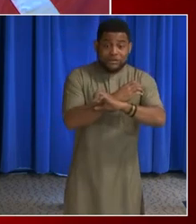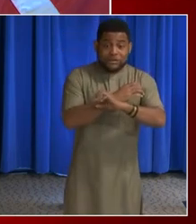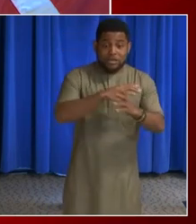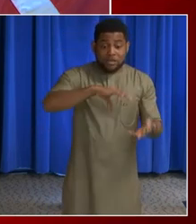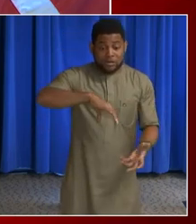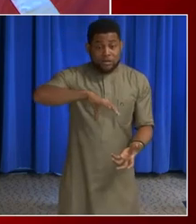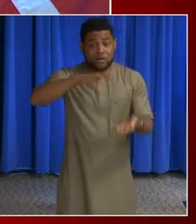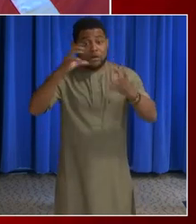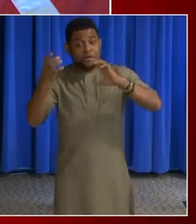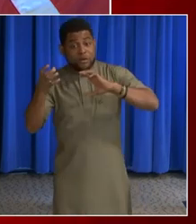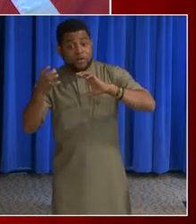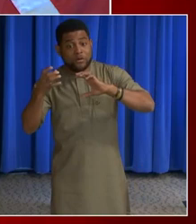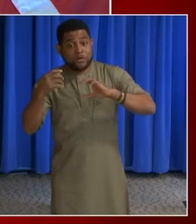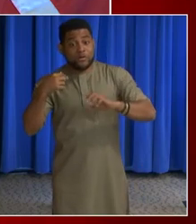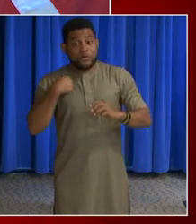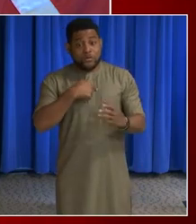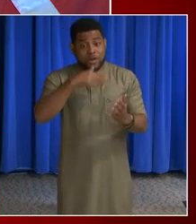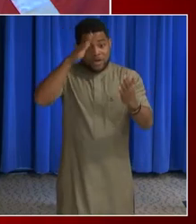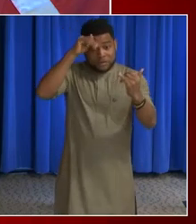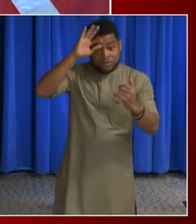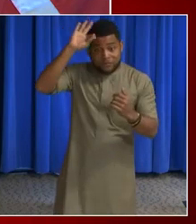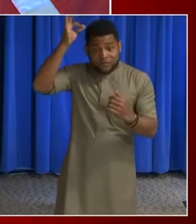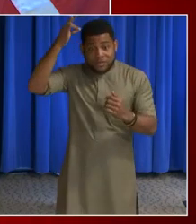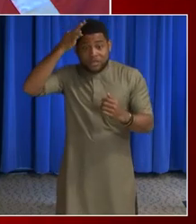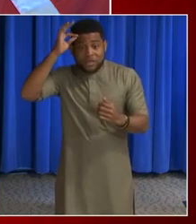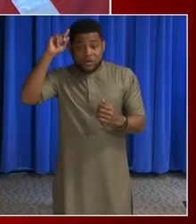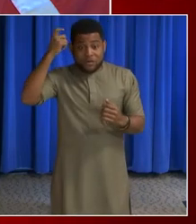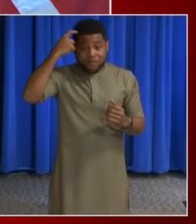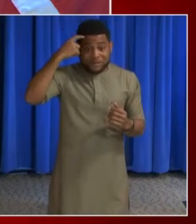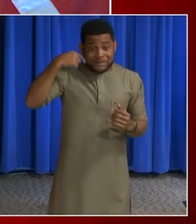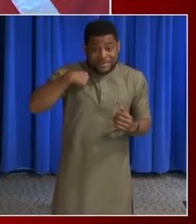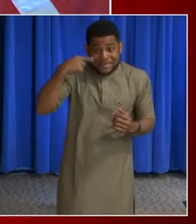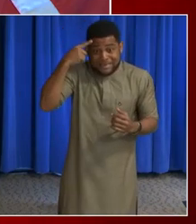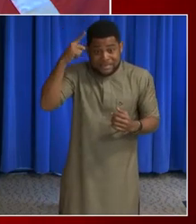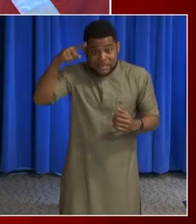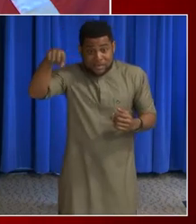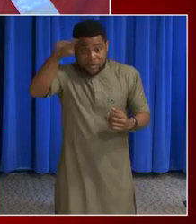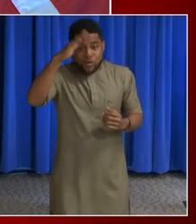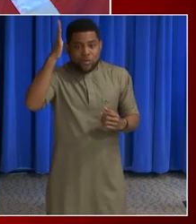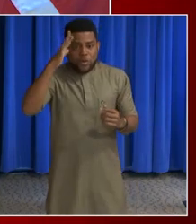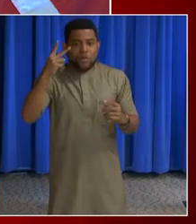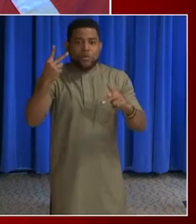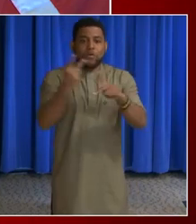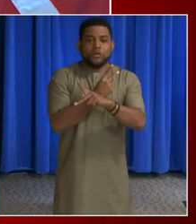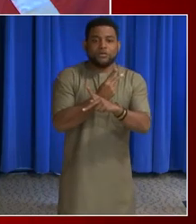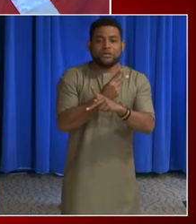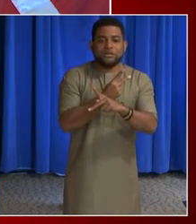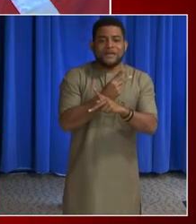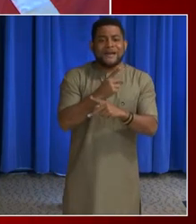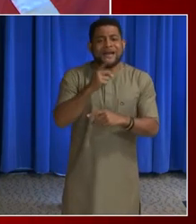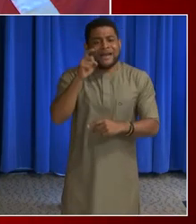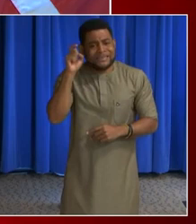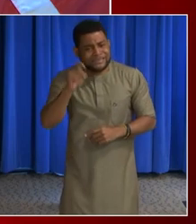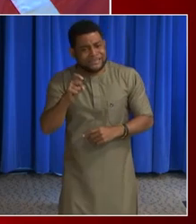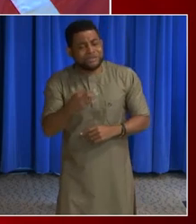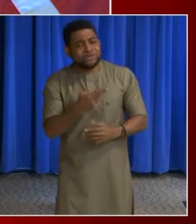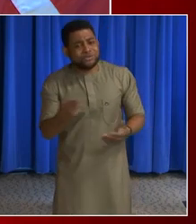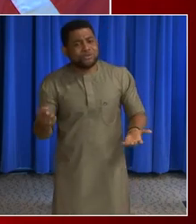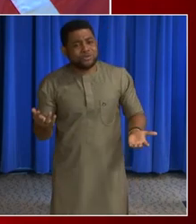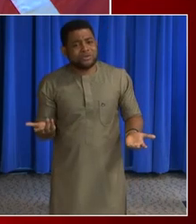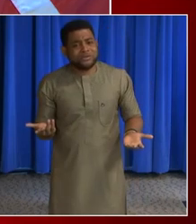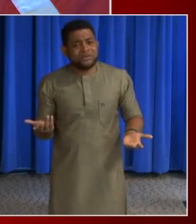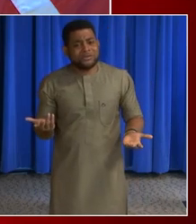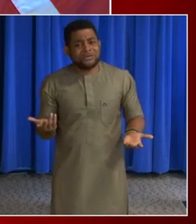federal government expects, is going to only worsen, I have got to deploy the resources that I need